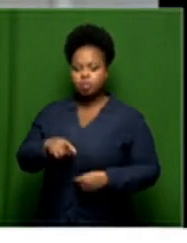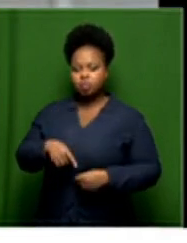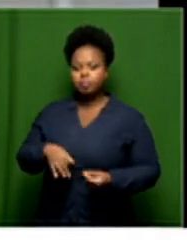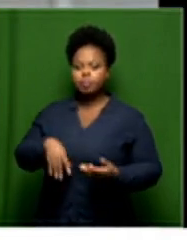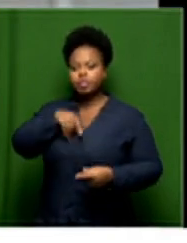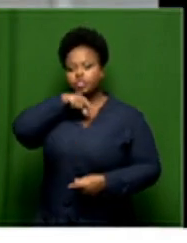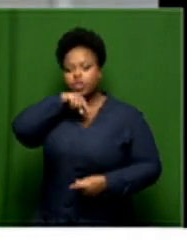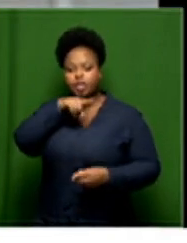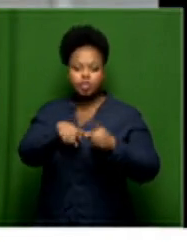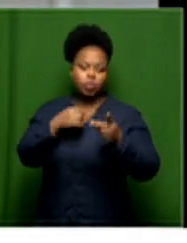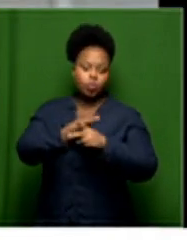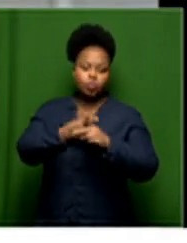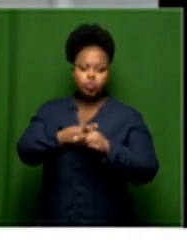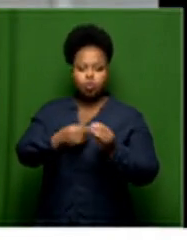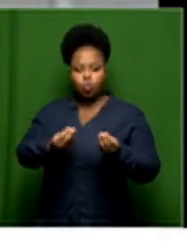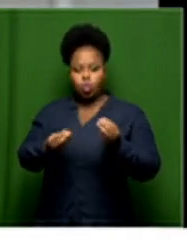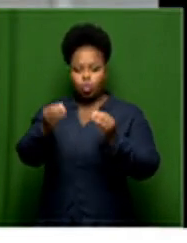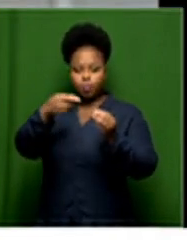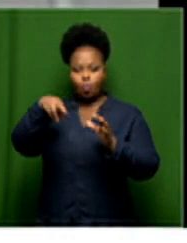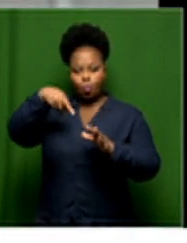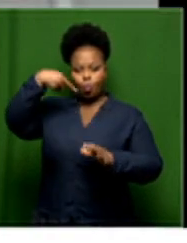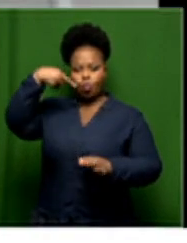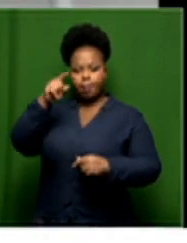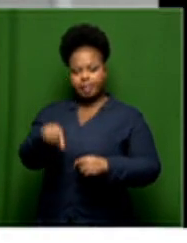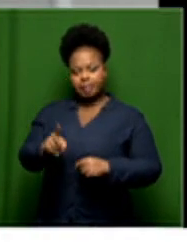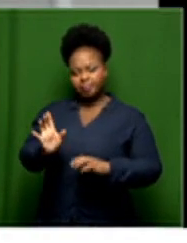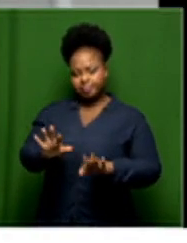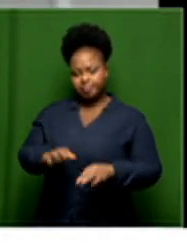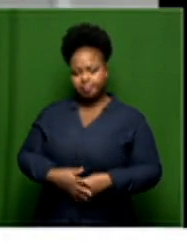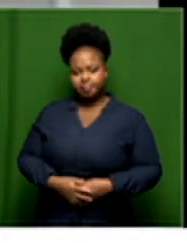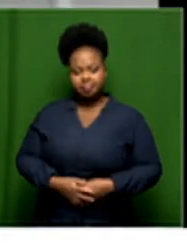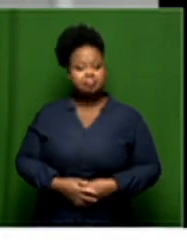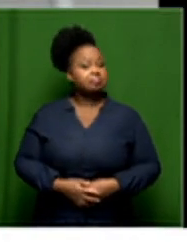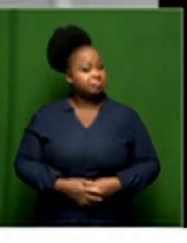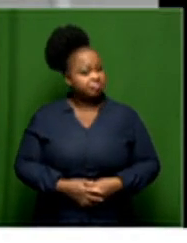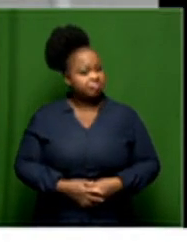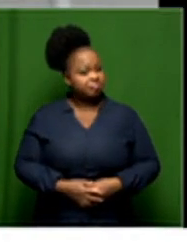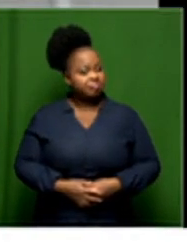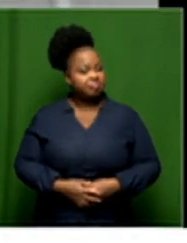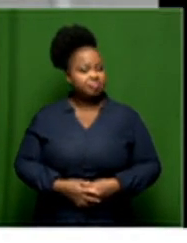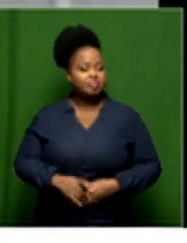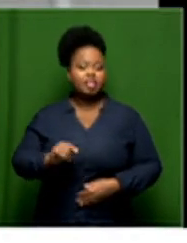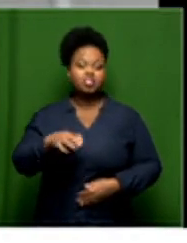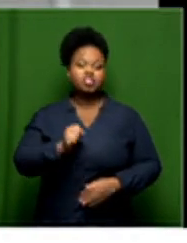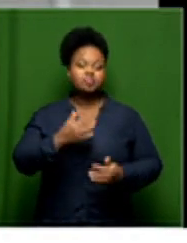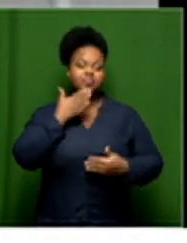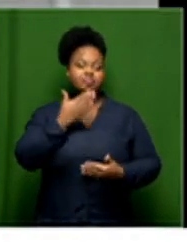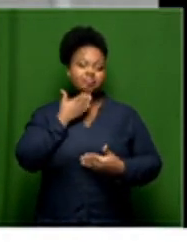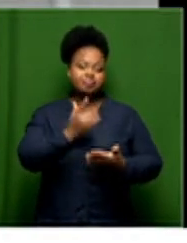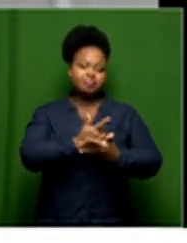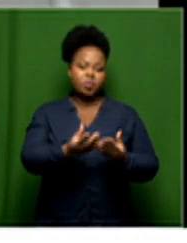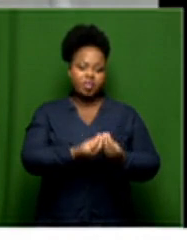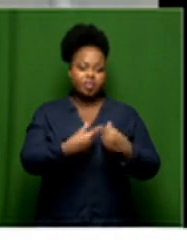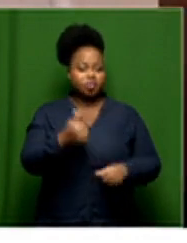turkeys with all your trimmings and your bread sauce. And you have to do that. All right. Tash. In the Christmas spirit. Great chatting to you, Tash,